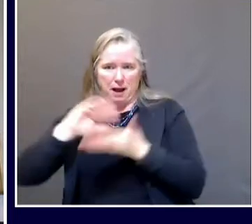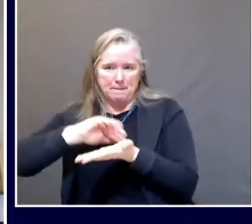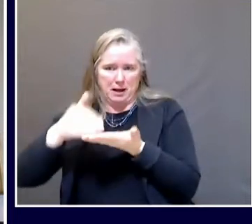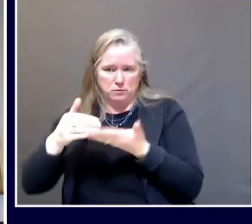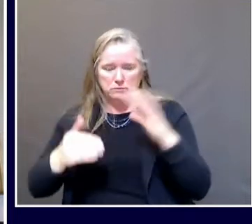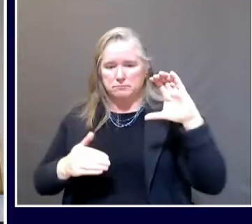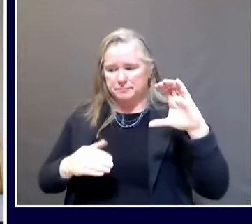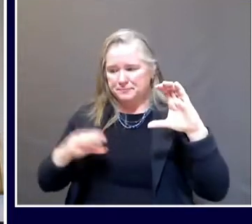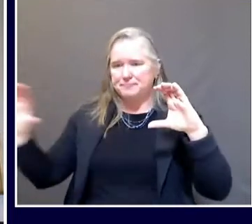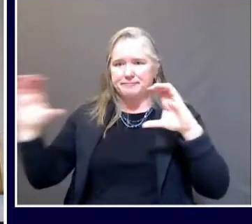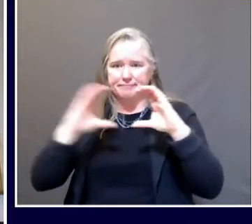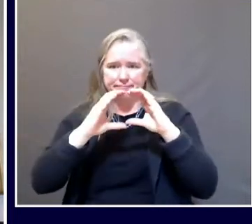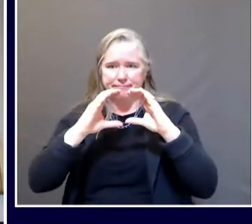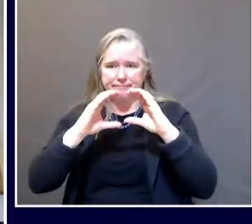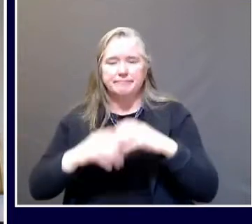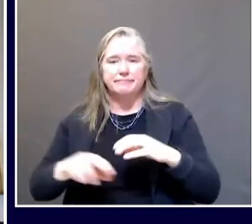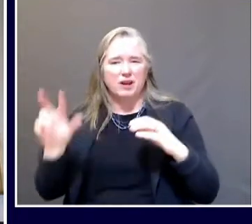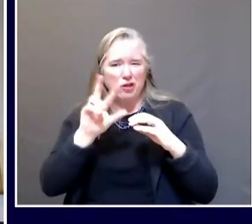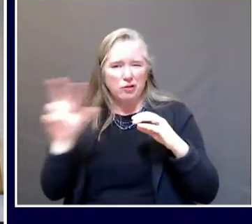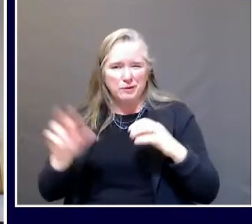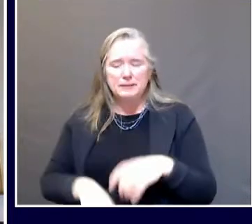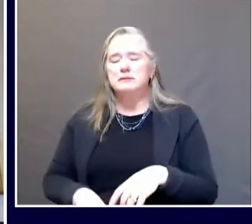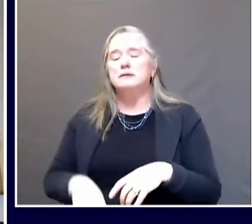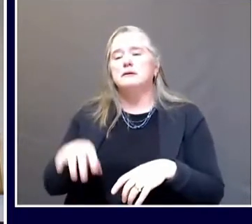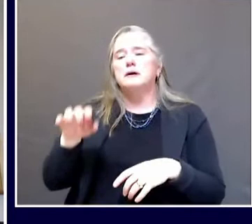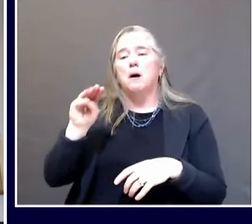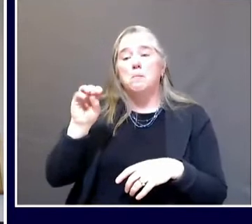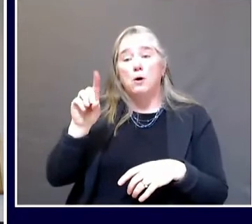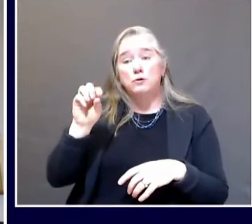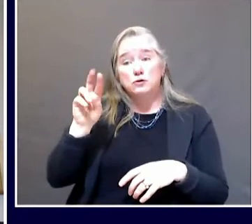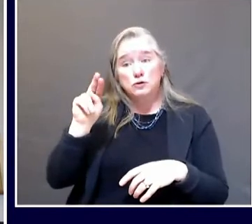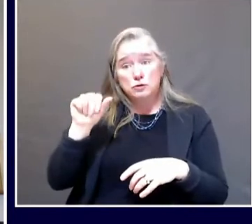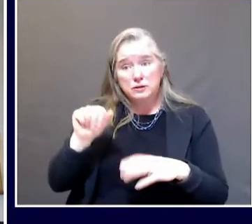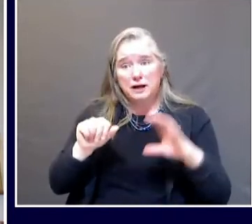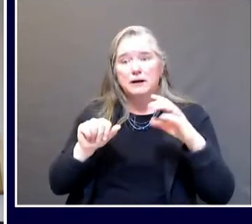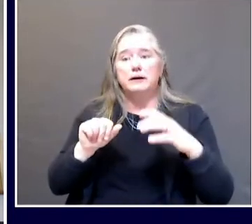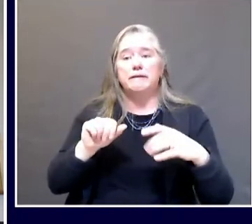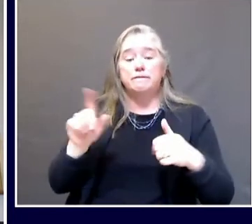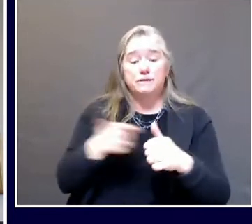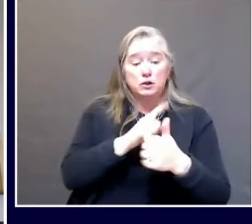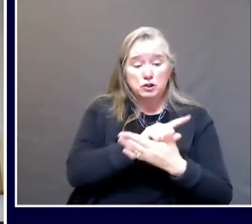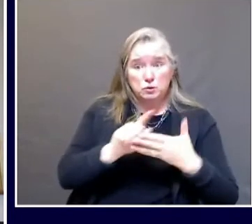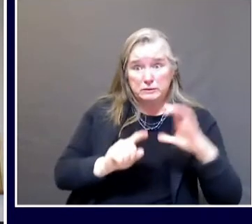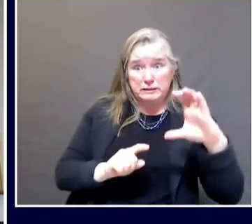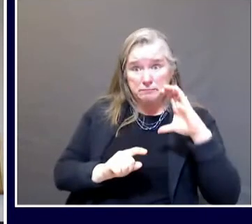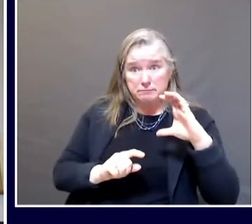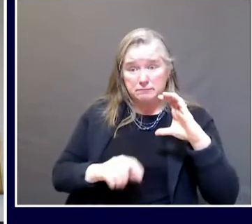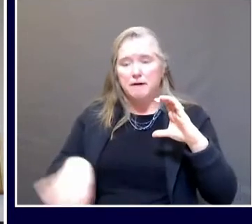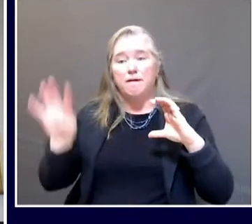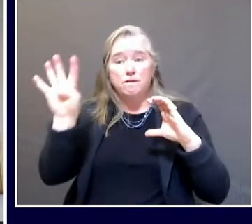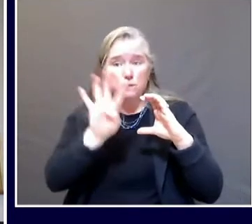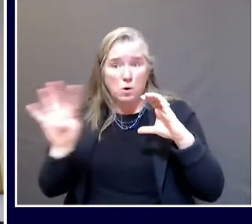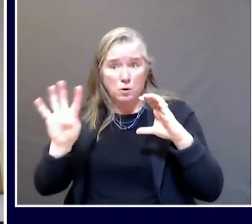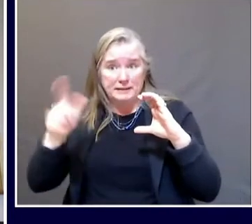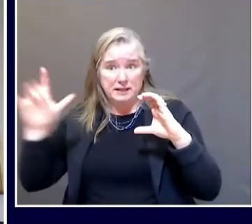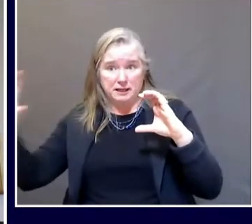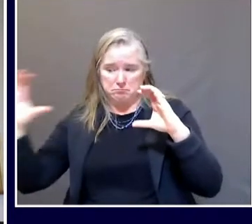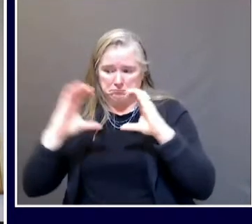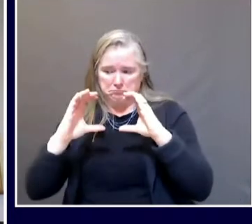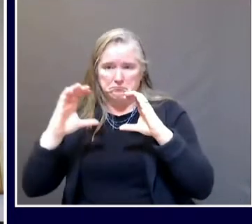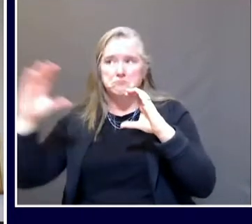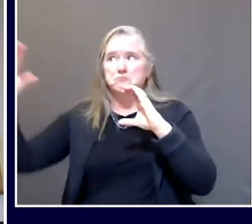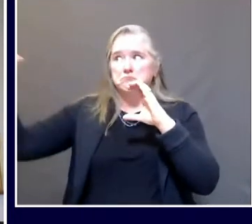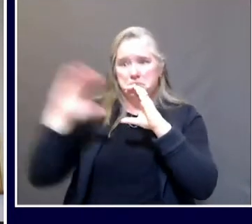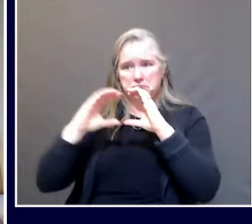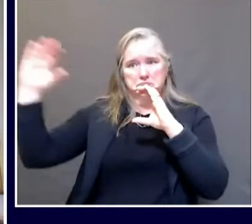4 weeks with Moderna. We will start getting allocations for those. Those so far have tracked, and we anticipate that that will continue. But